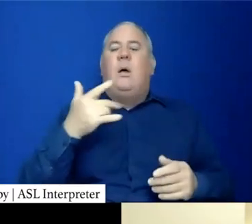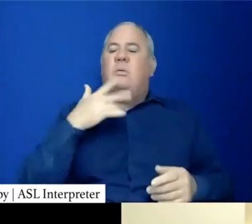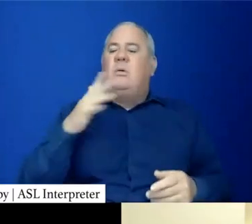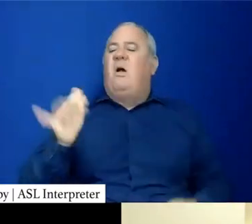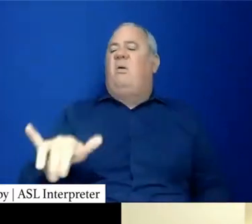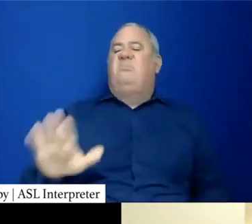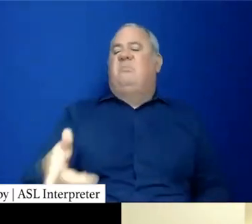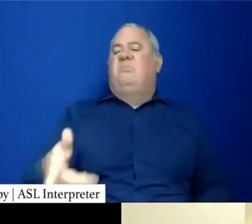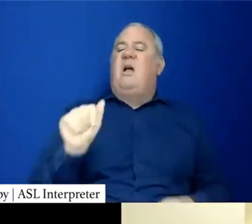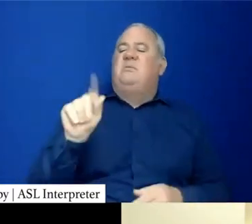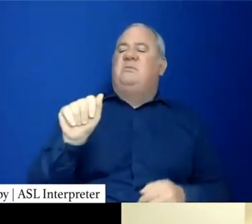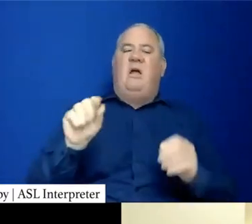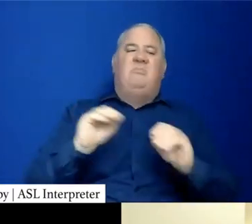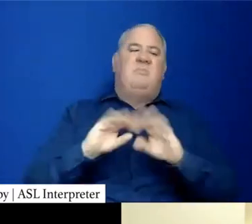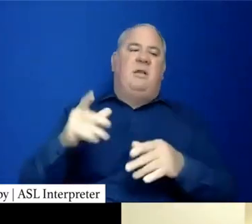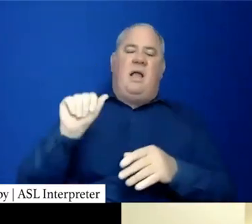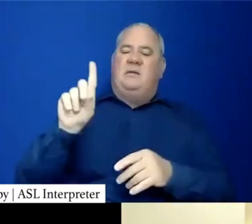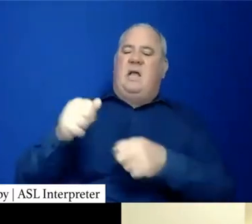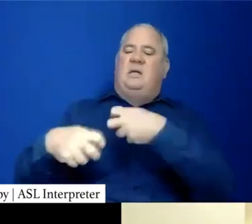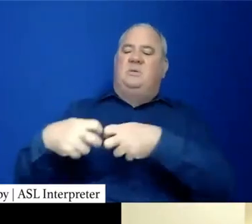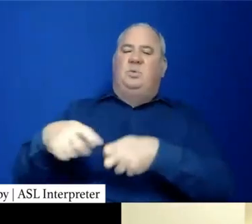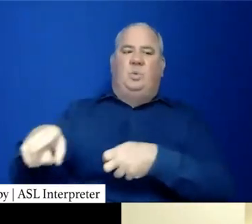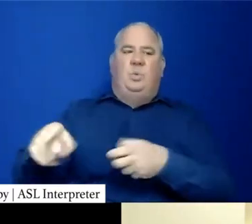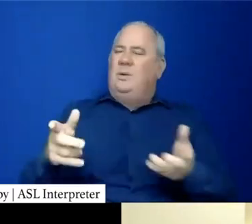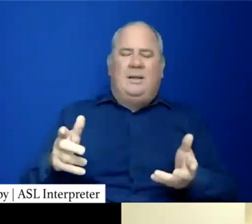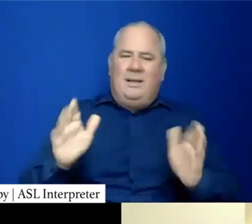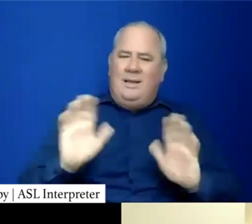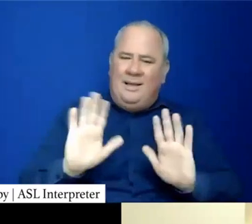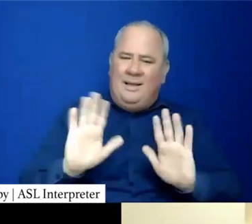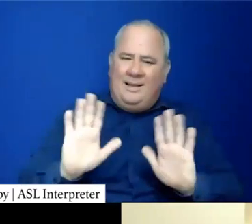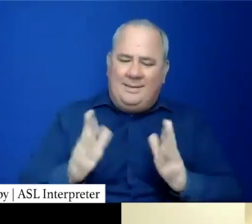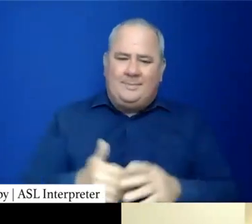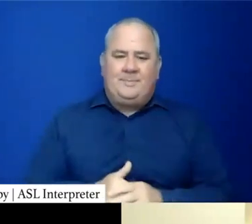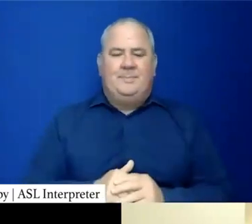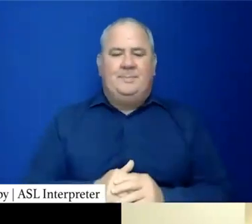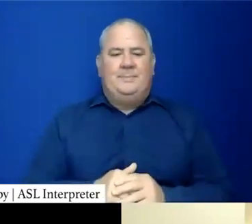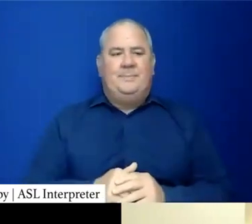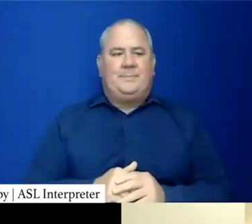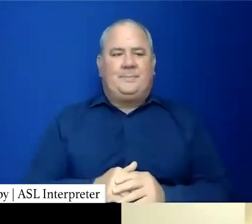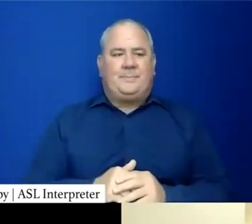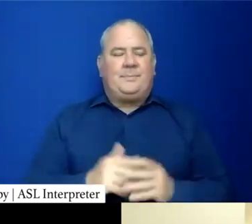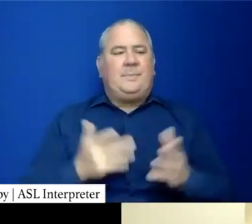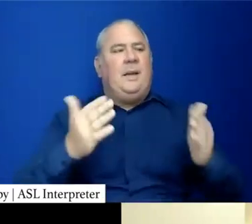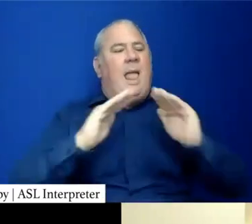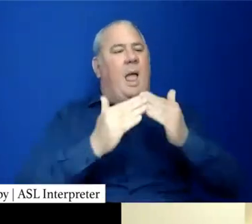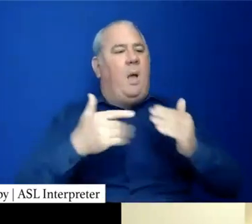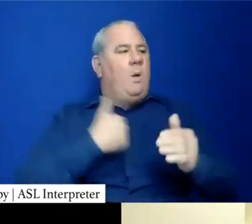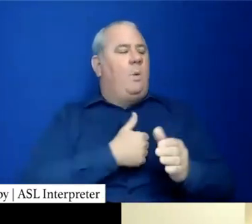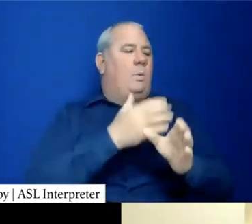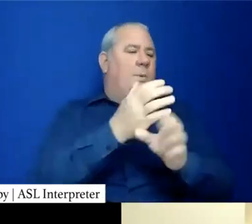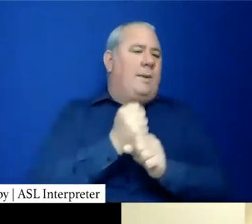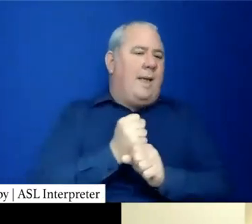and never think of it again, because that's how you get trainees with disabilities who don't